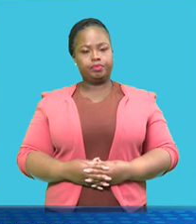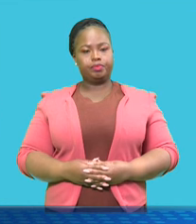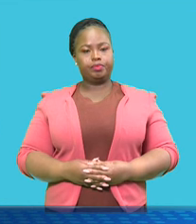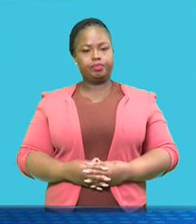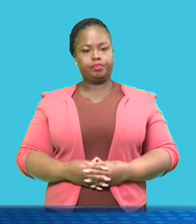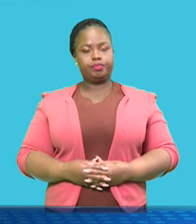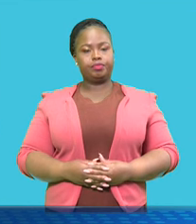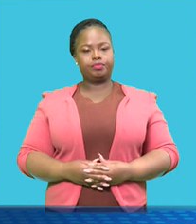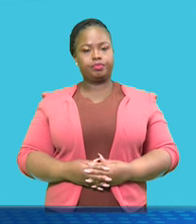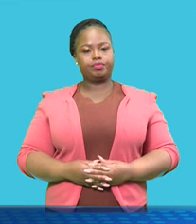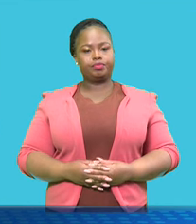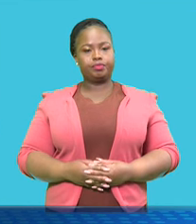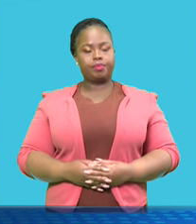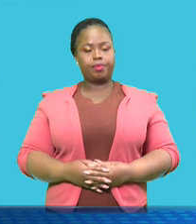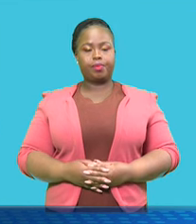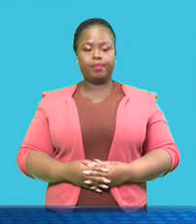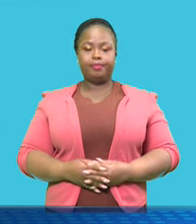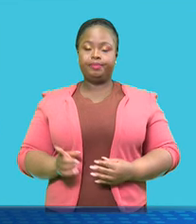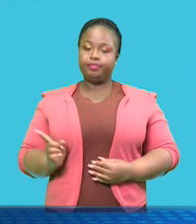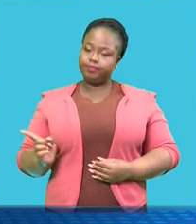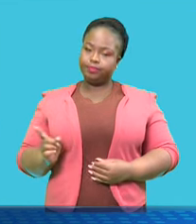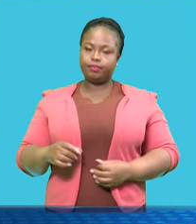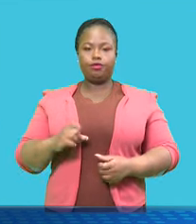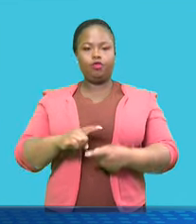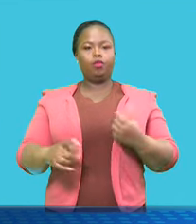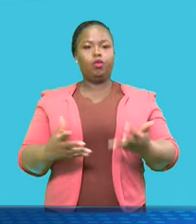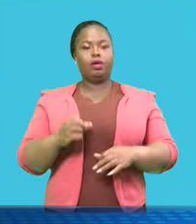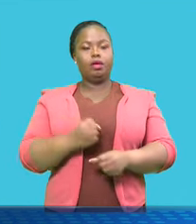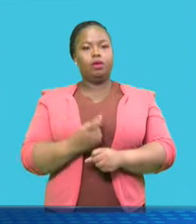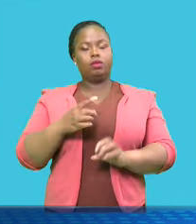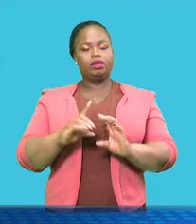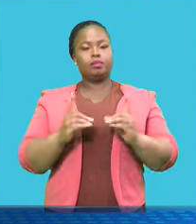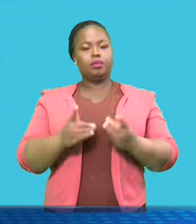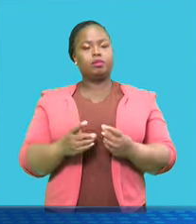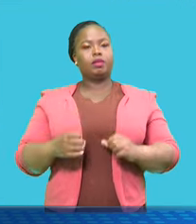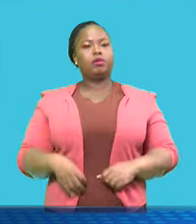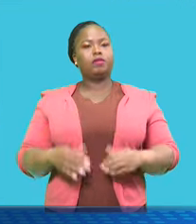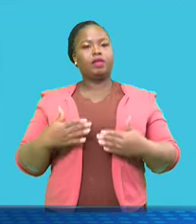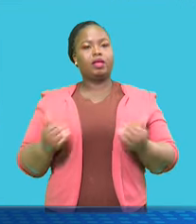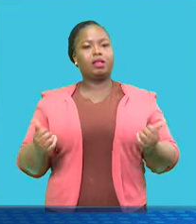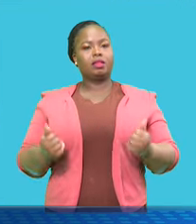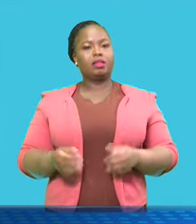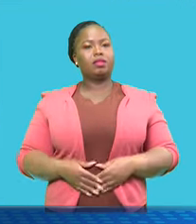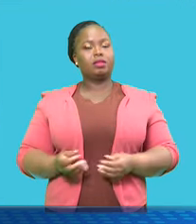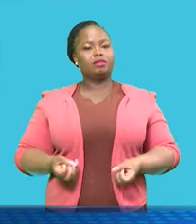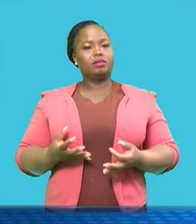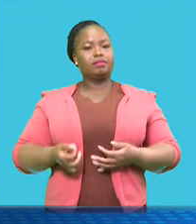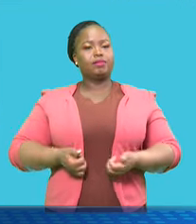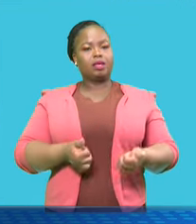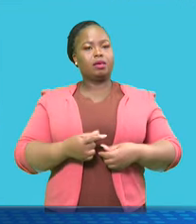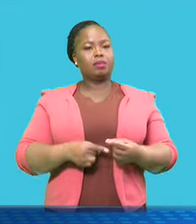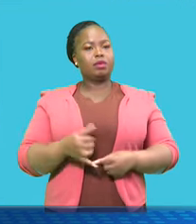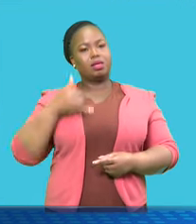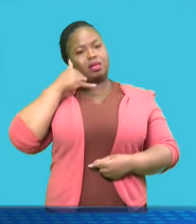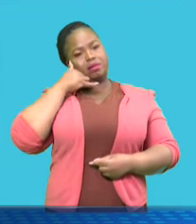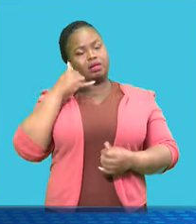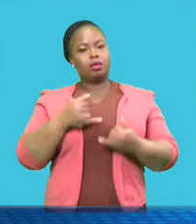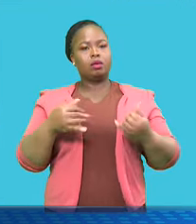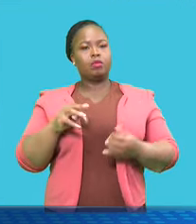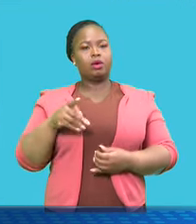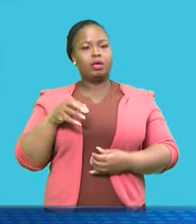Voice note of Motalatale Mudiba, Gauteng Department of Health Head of Communication on the restoration of telephone lines at Dr. George